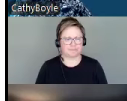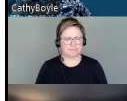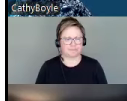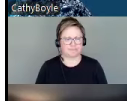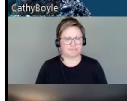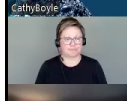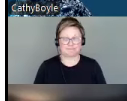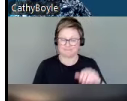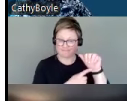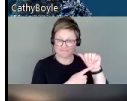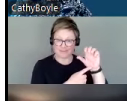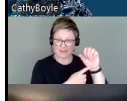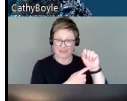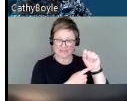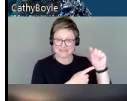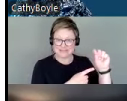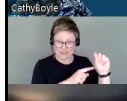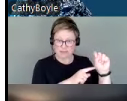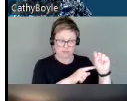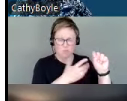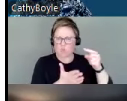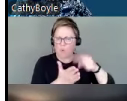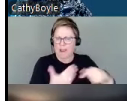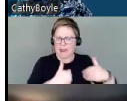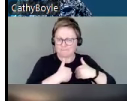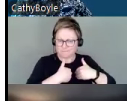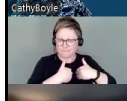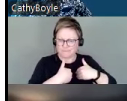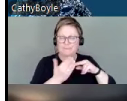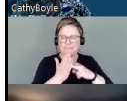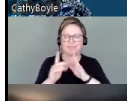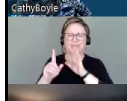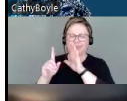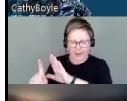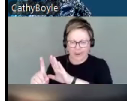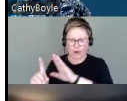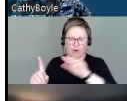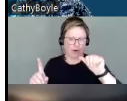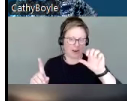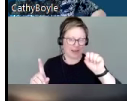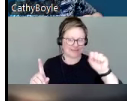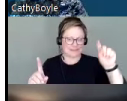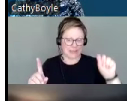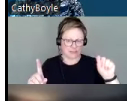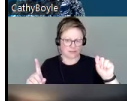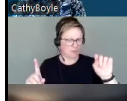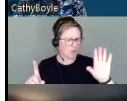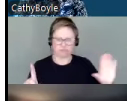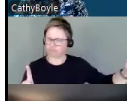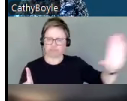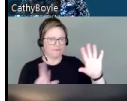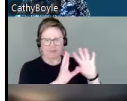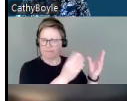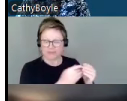Assets, like income, refer to their assets and no one else's. And this includes